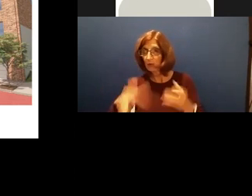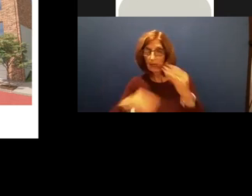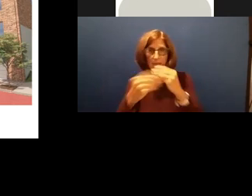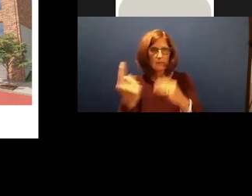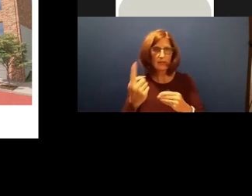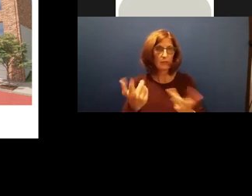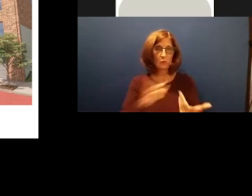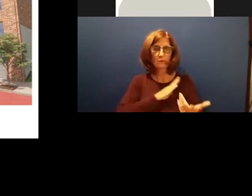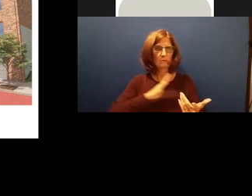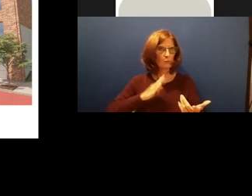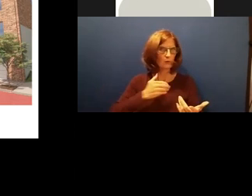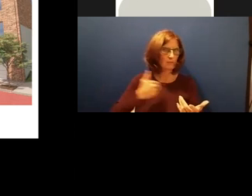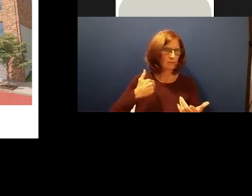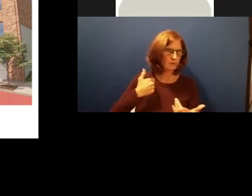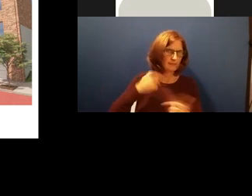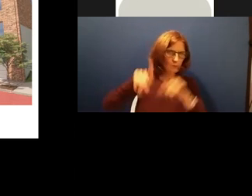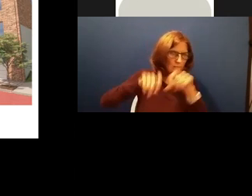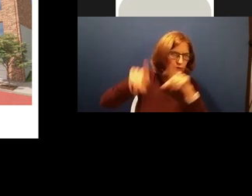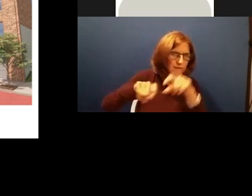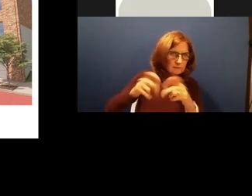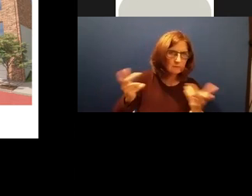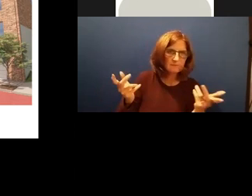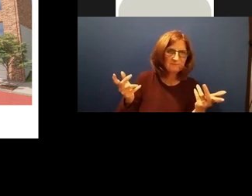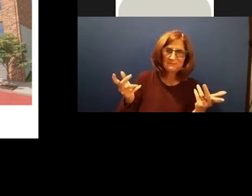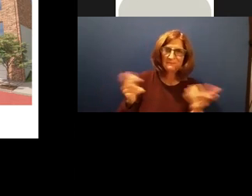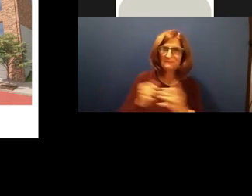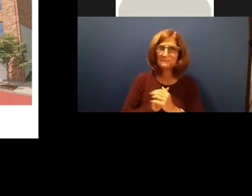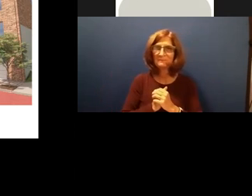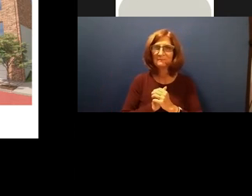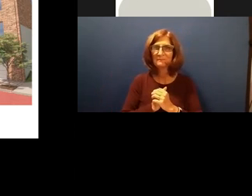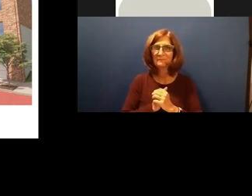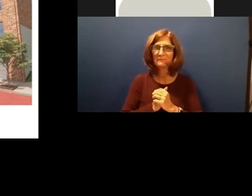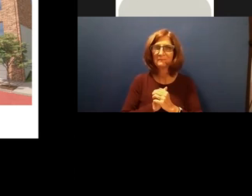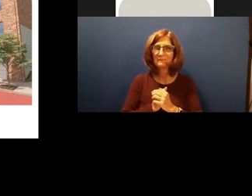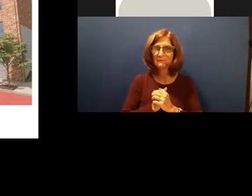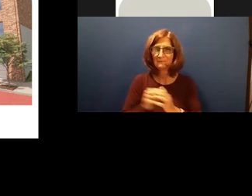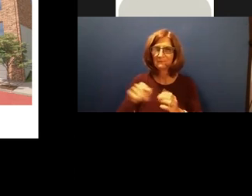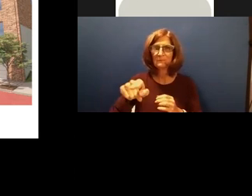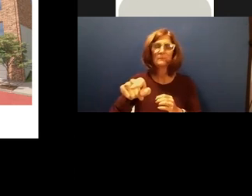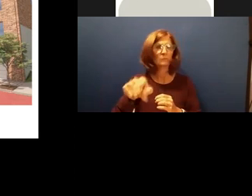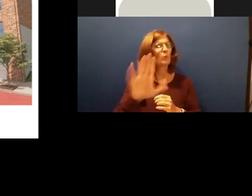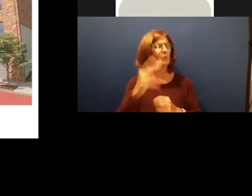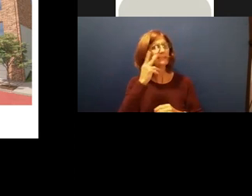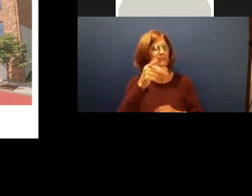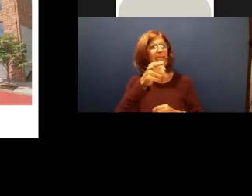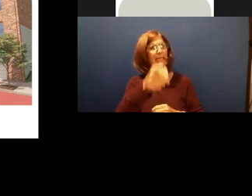want to offer any comments or questions. This isn't the last time we see this project, is